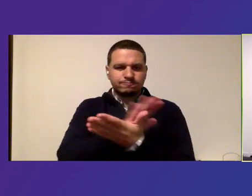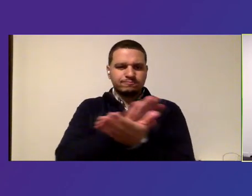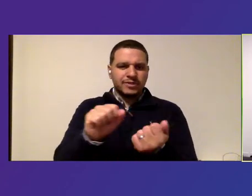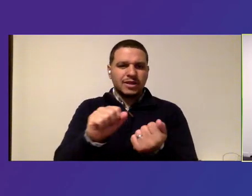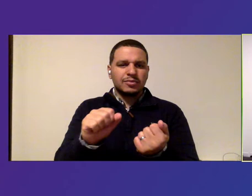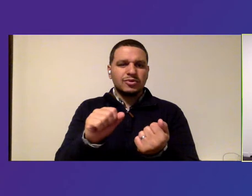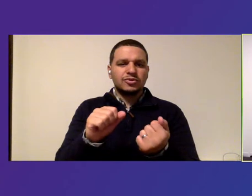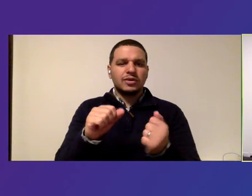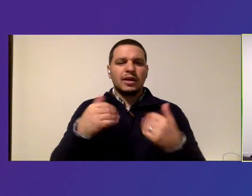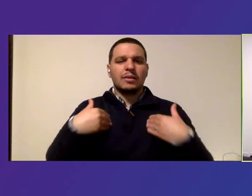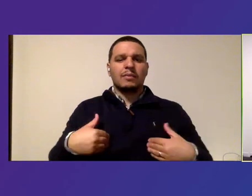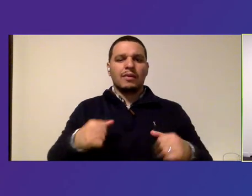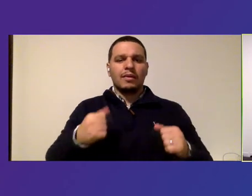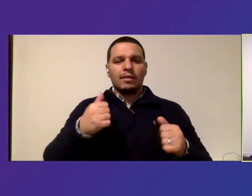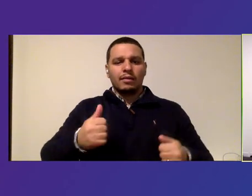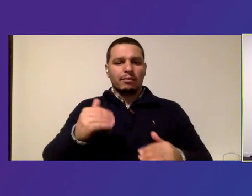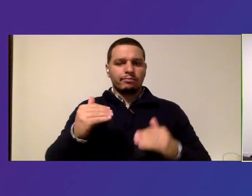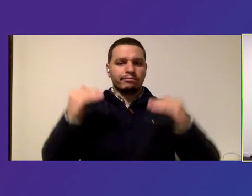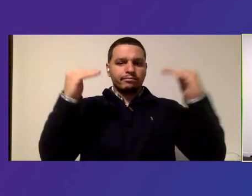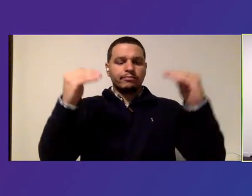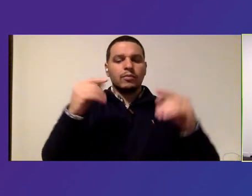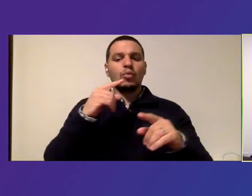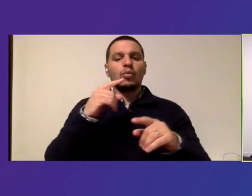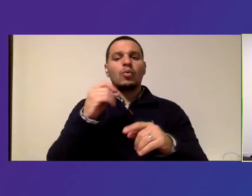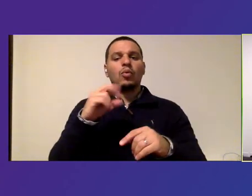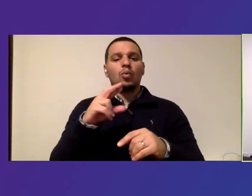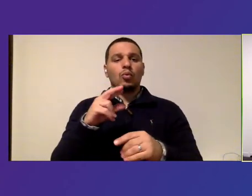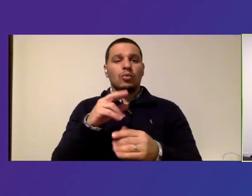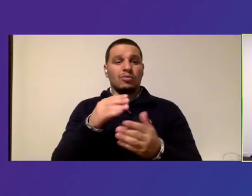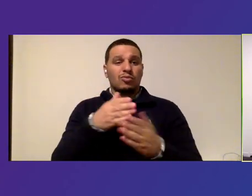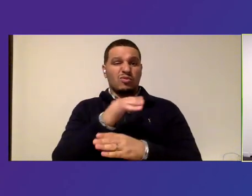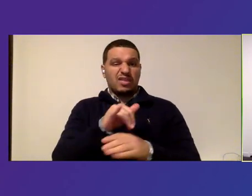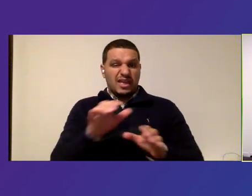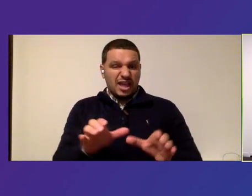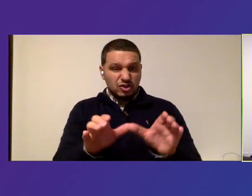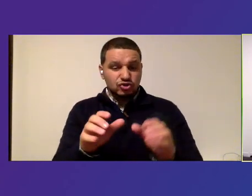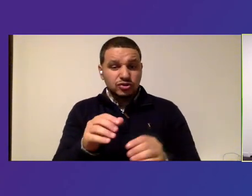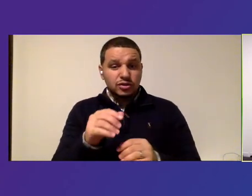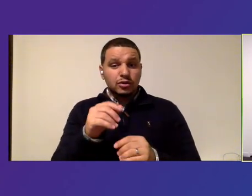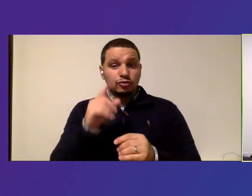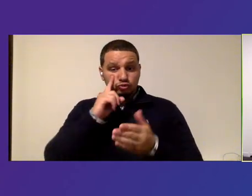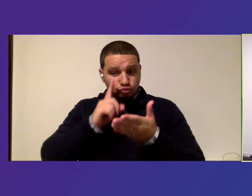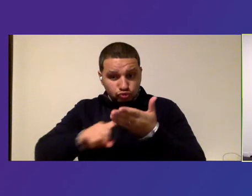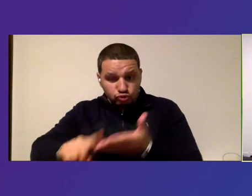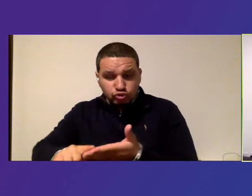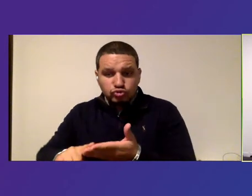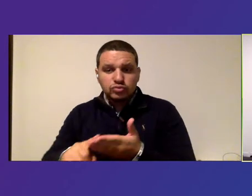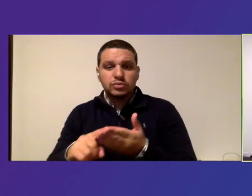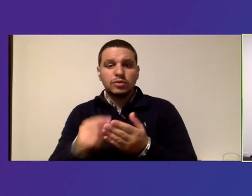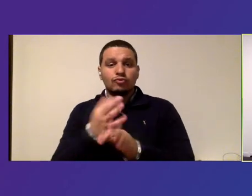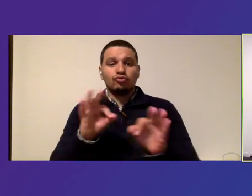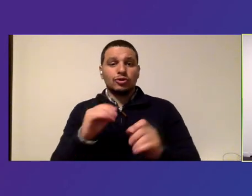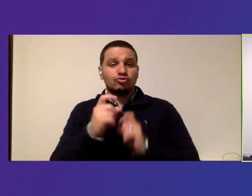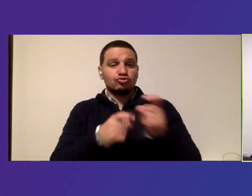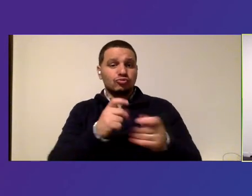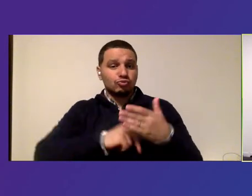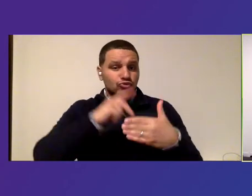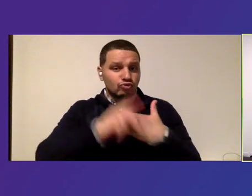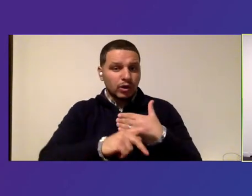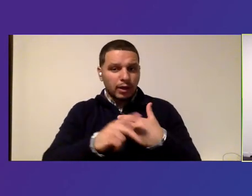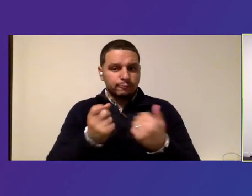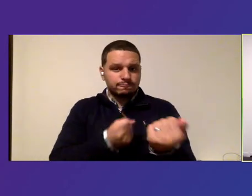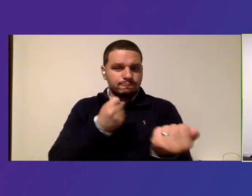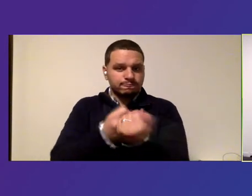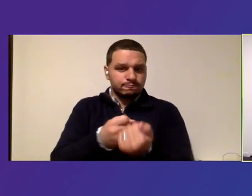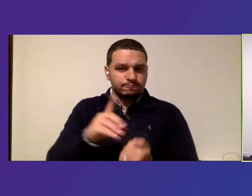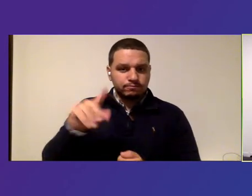voices and autonomy of disabled people through advocacy, action-oriented research, re-granting programs, and more.